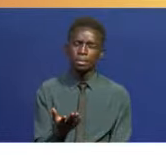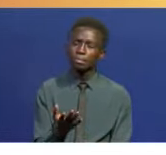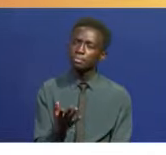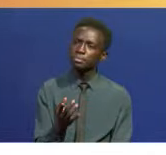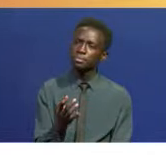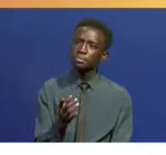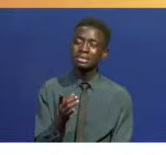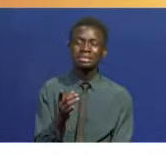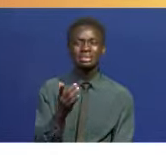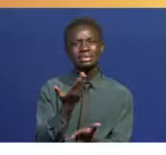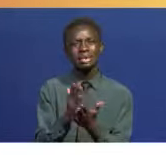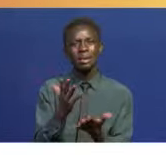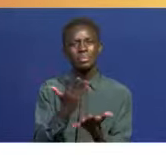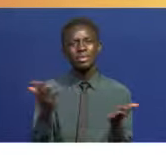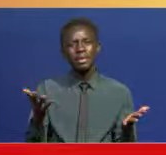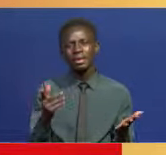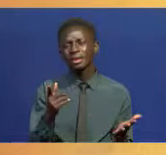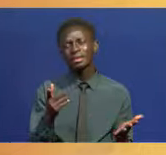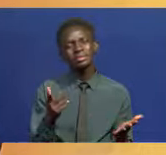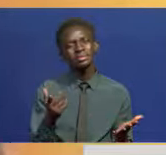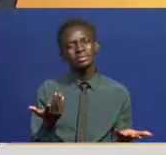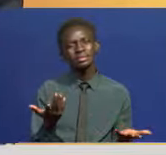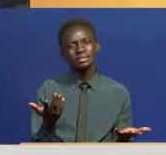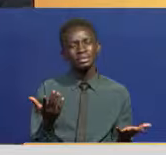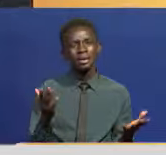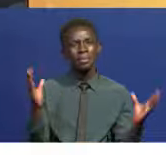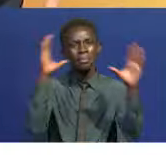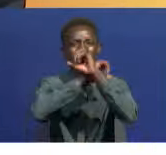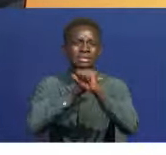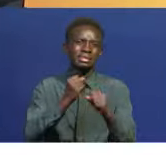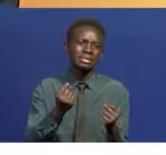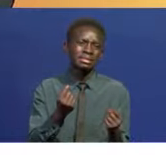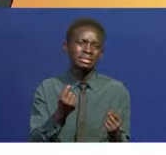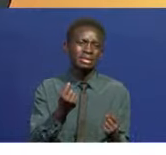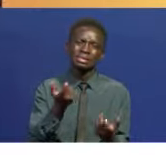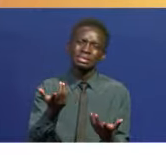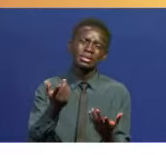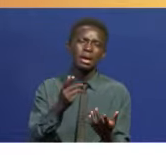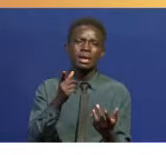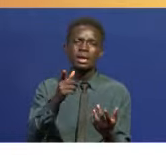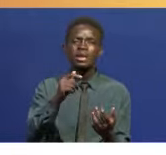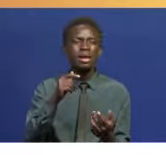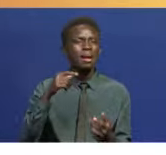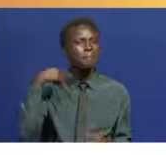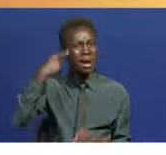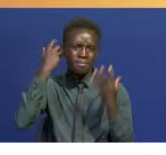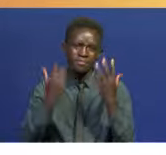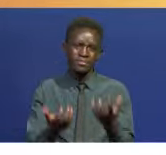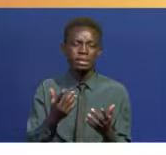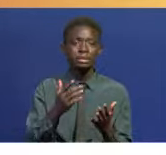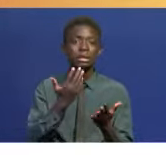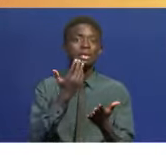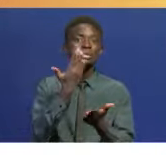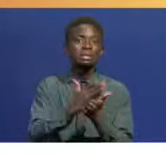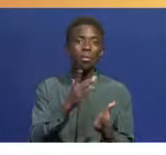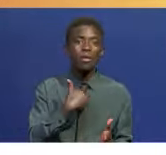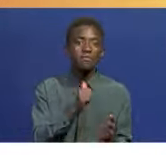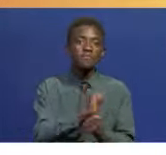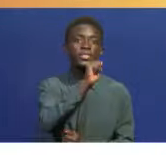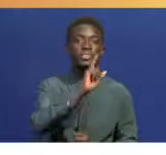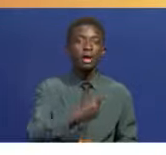some abnormalities. You know, you cannot have people getting maybe 15,000 as a minimum, and then overnight you say